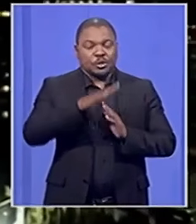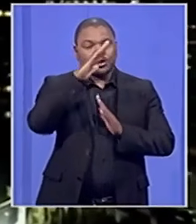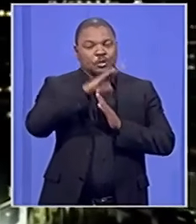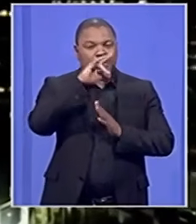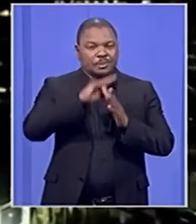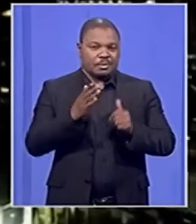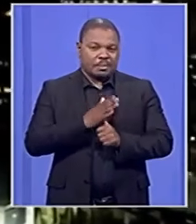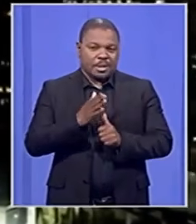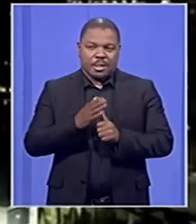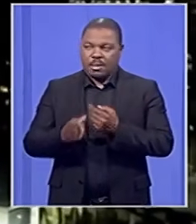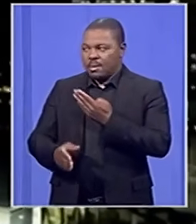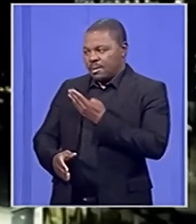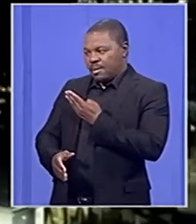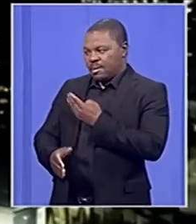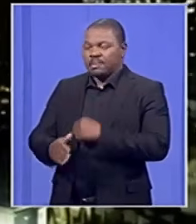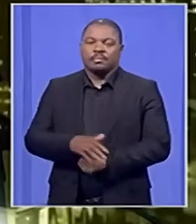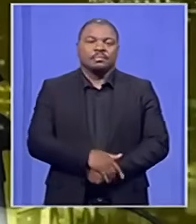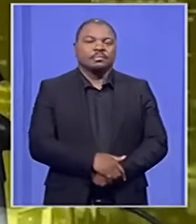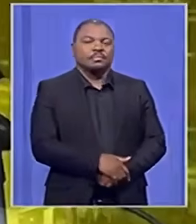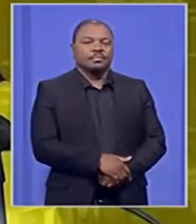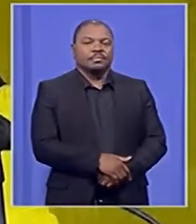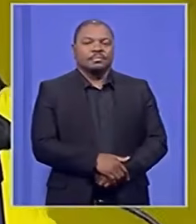lekoletse itlhomeng pele.